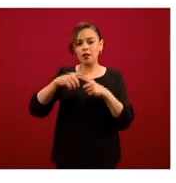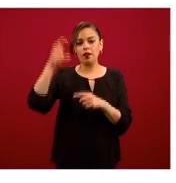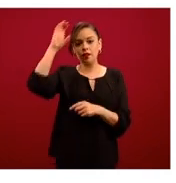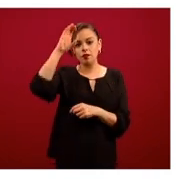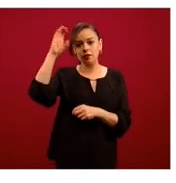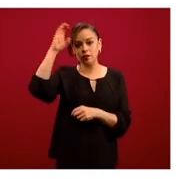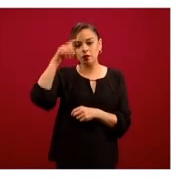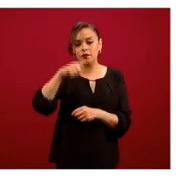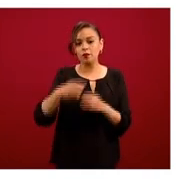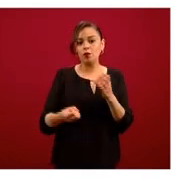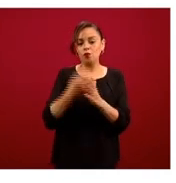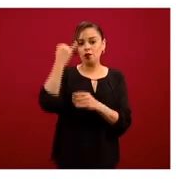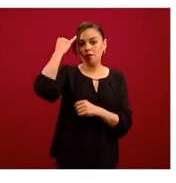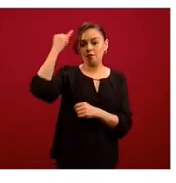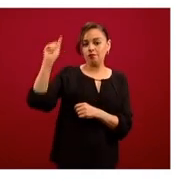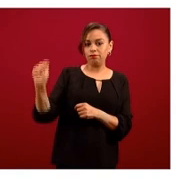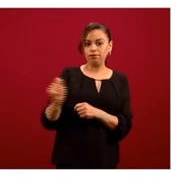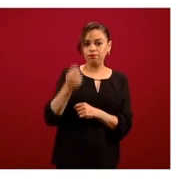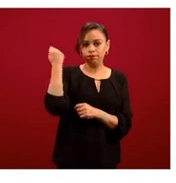worldwide,